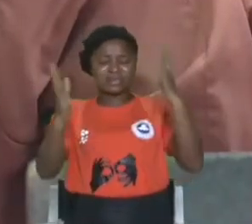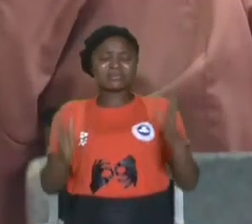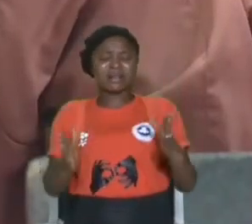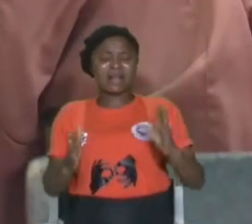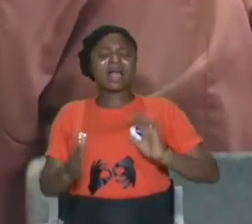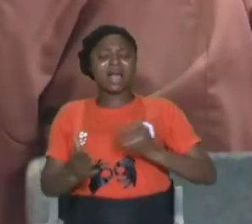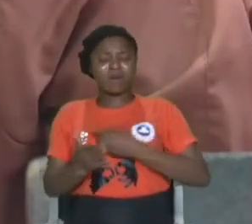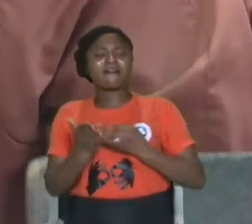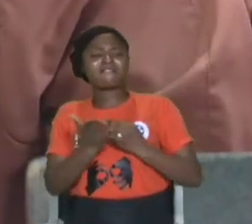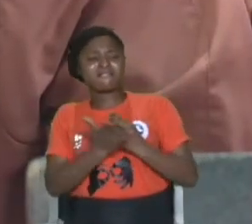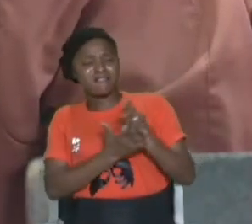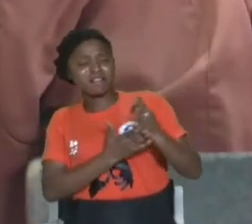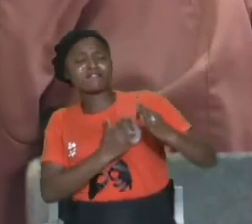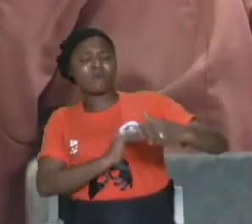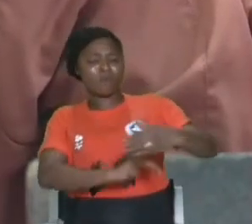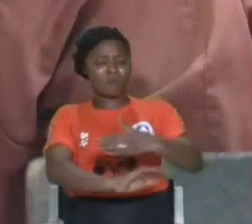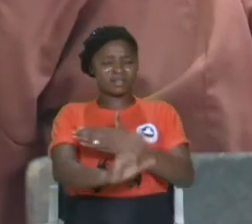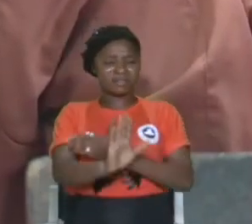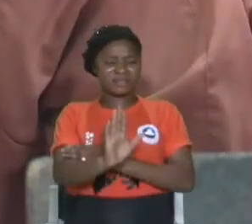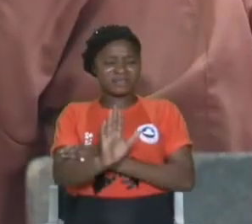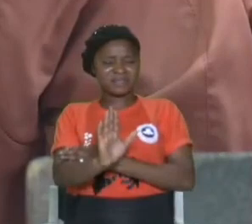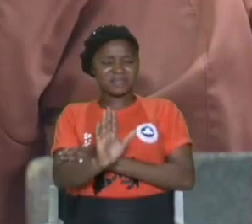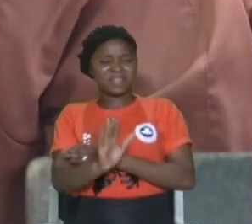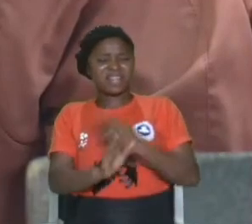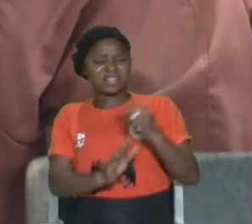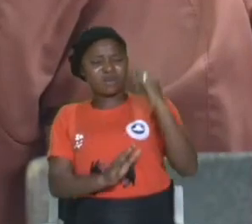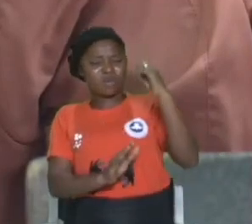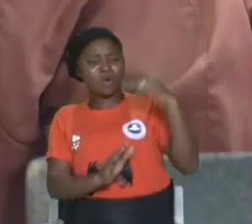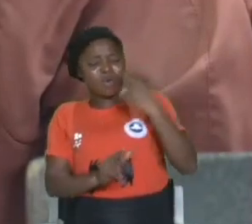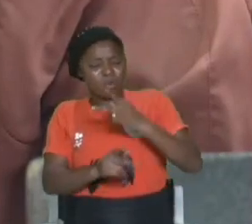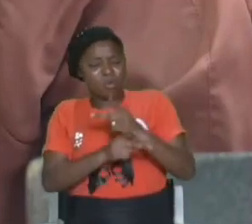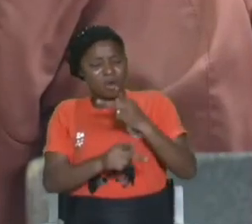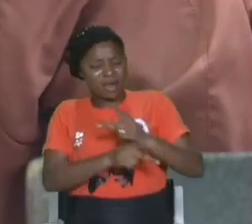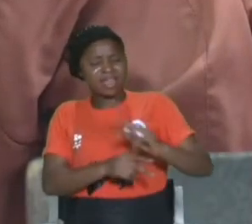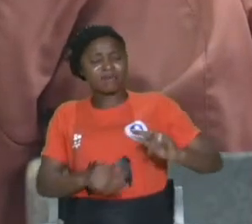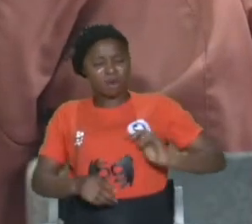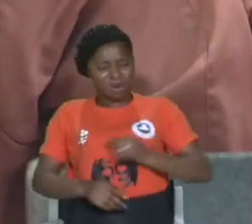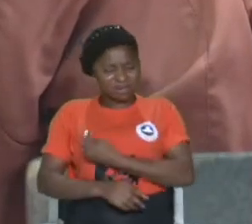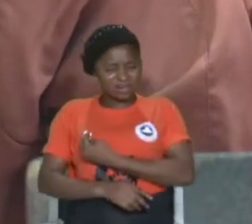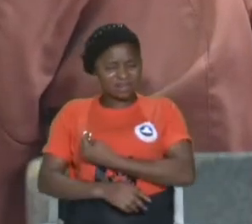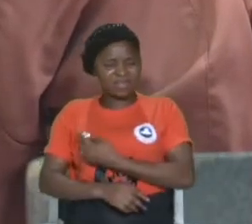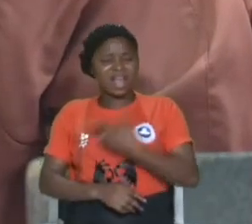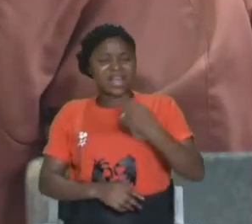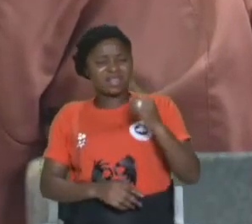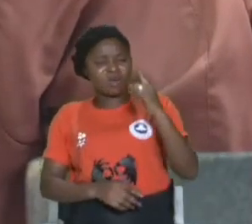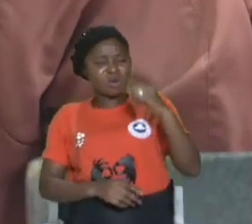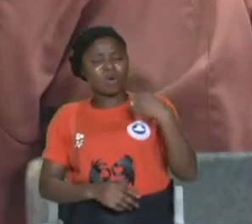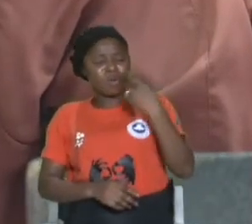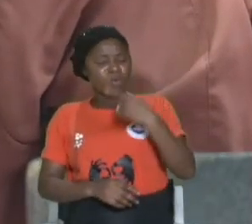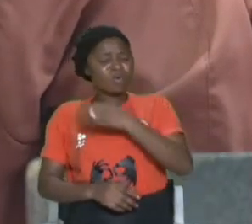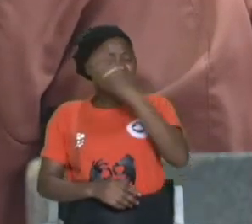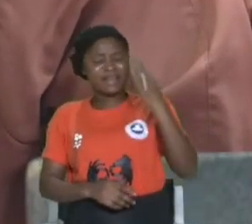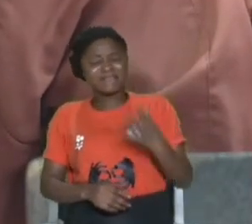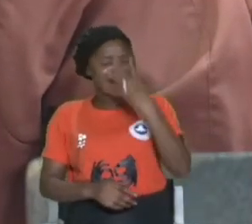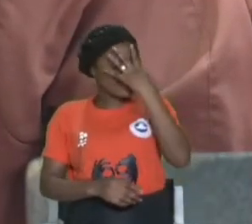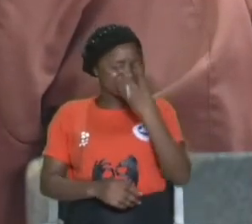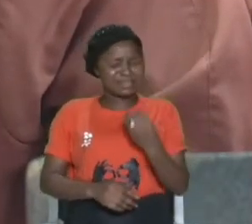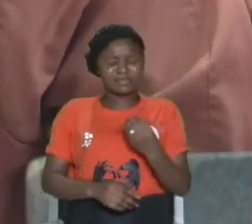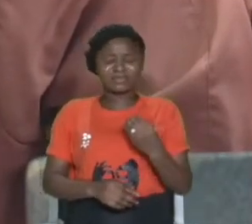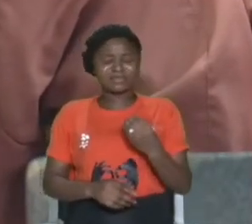our faithful God, the one who keeps us, the one who never sleeps nor